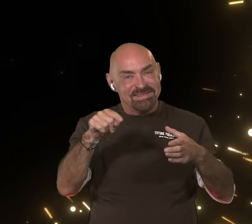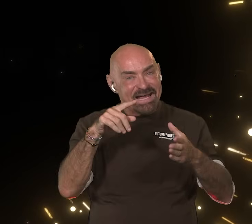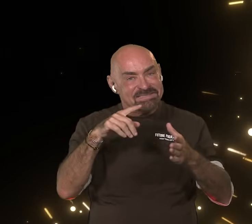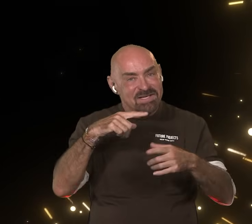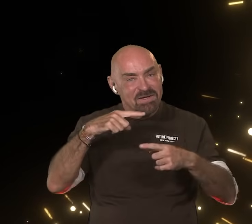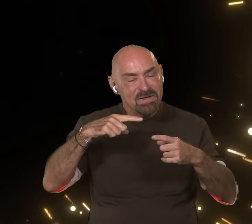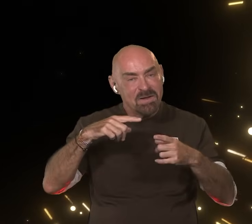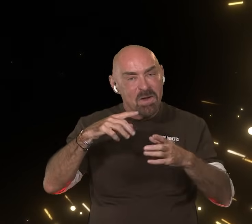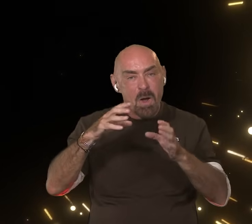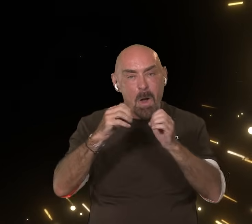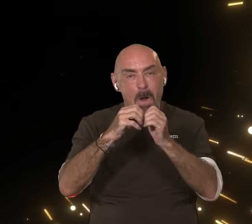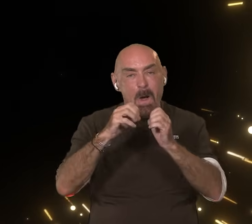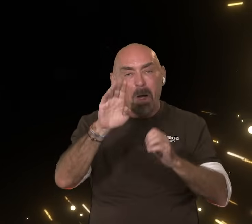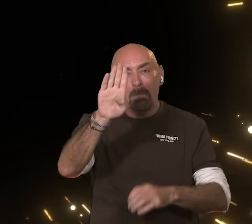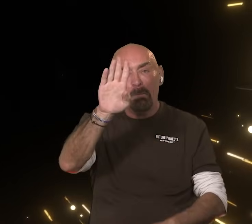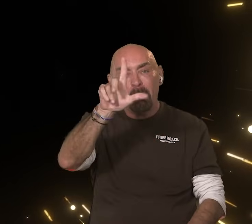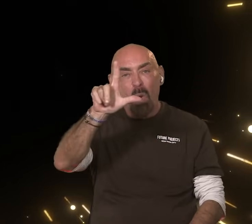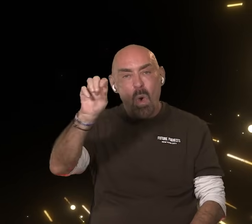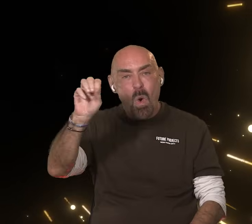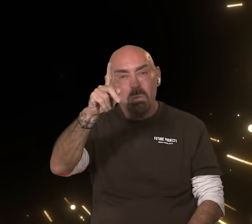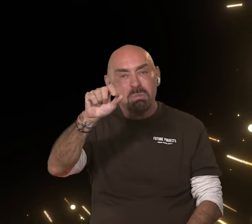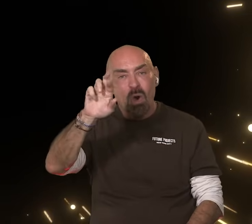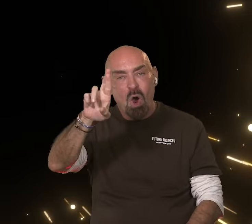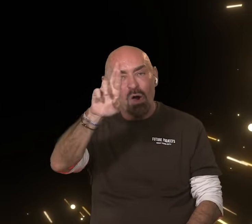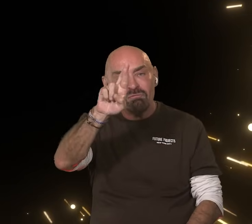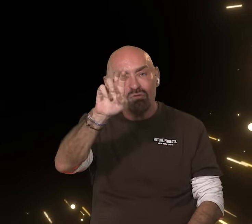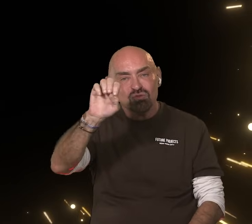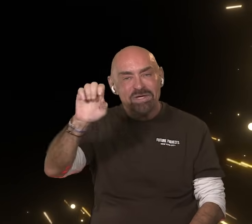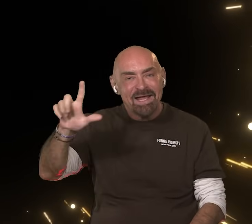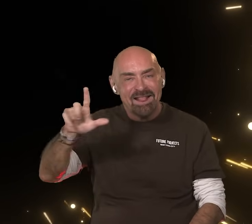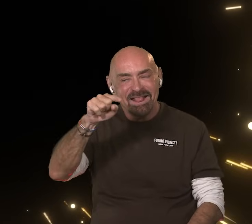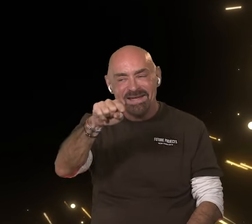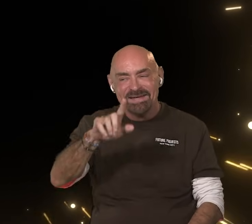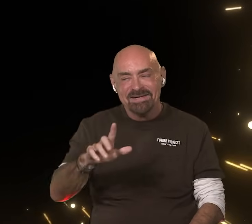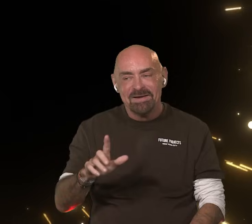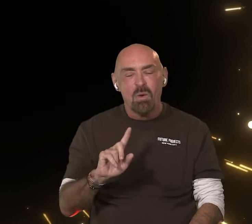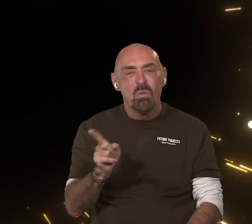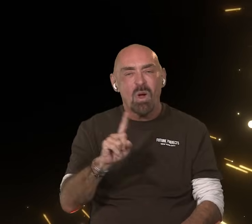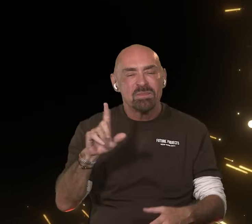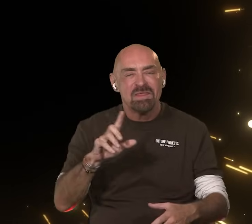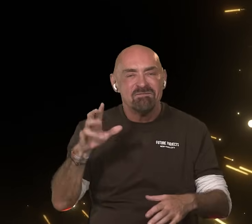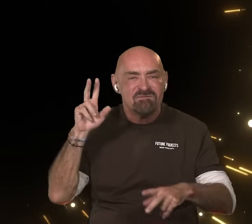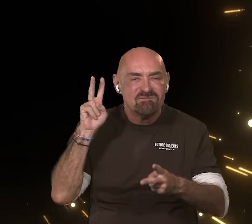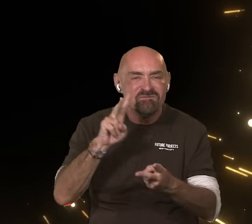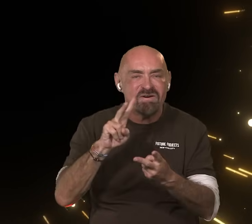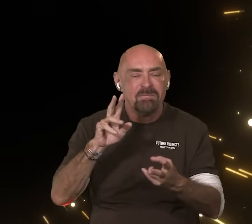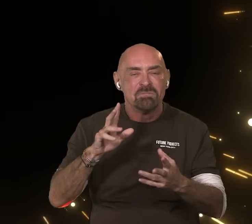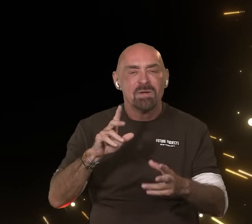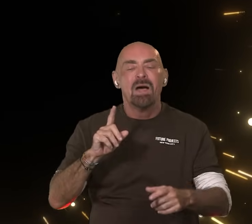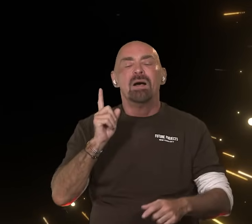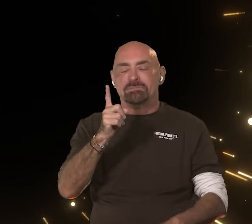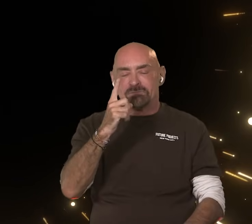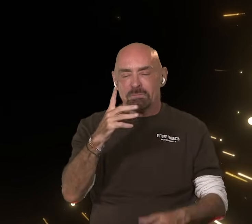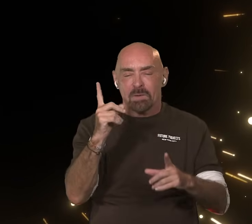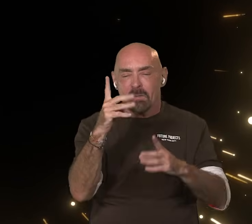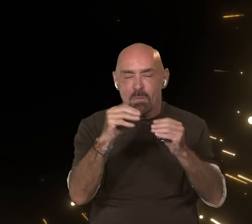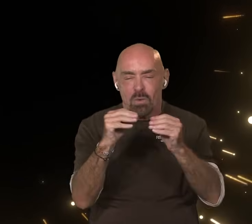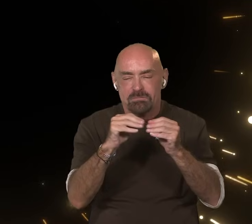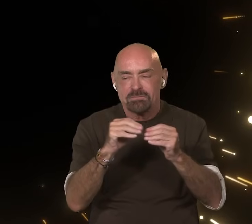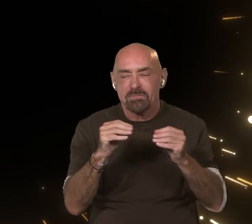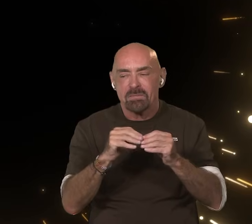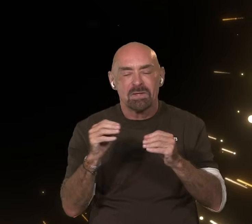Yeah. I know how to read. Whoa! What the am I doing? All right, one more time. Here we